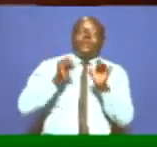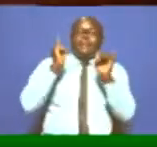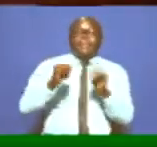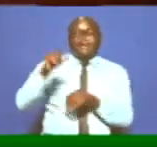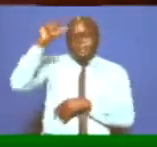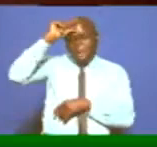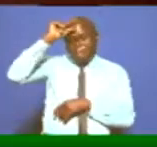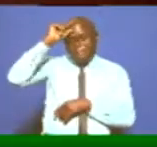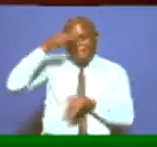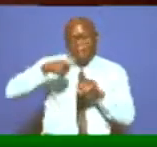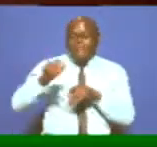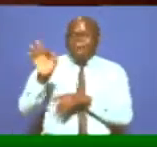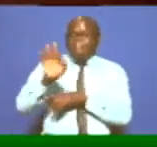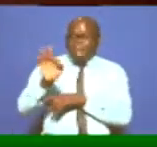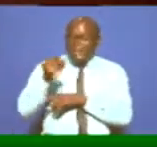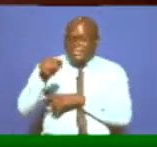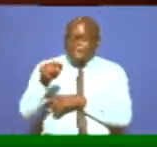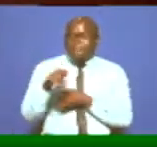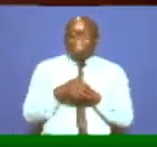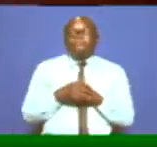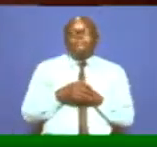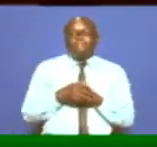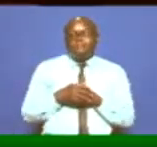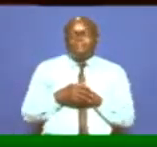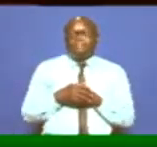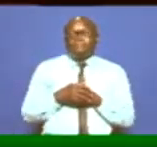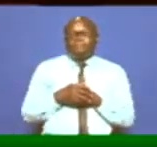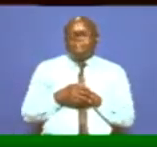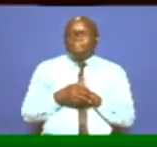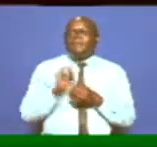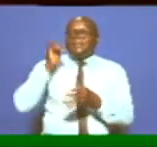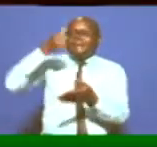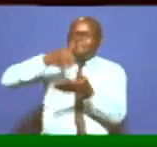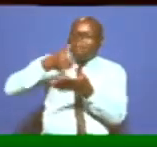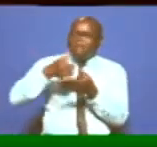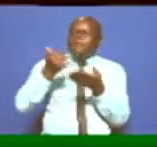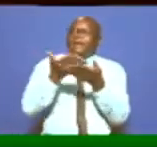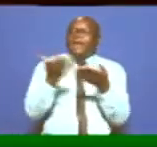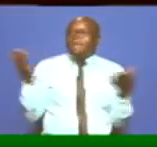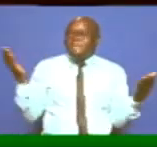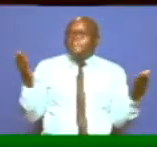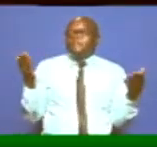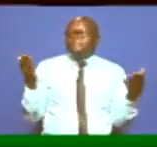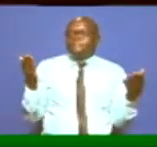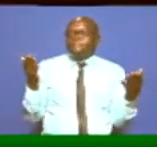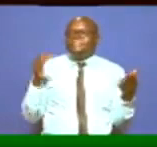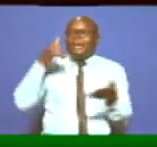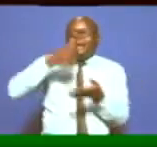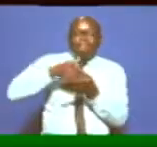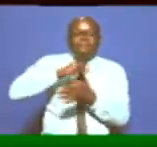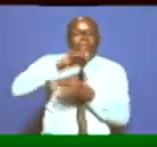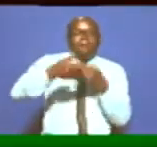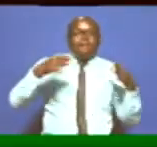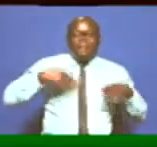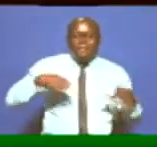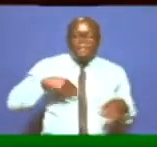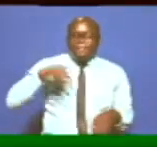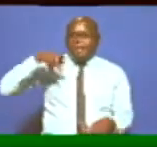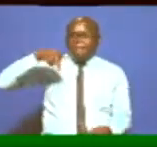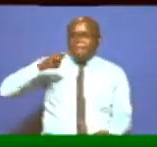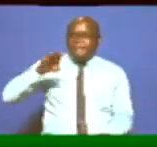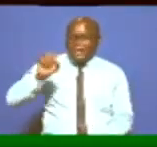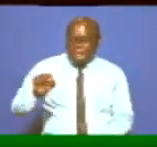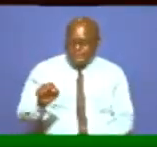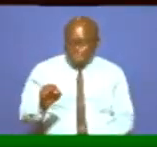matters of fertilizer, Mr. Speaker, just it cuts across. Fertilizer. Absolutely. Yes. And I'm talking about the BPS. So that I give a few more